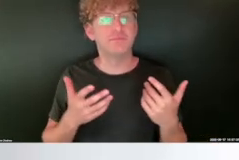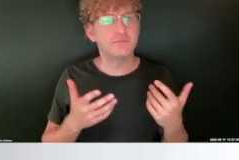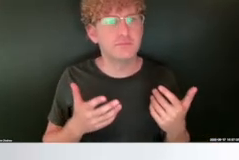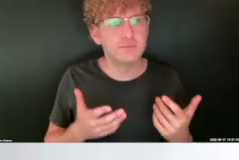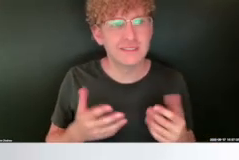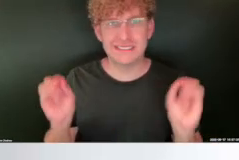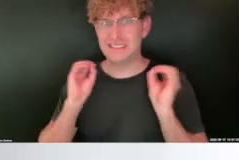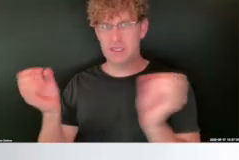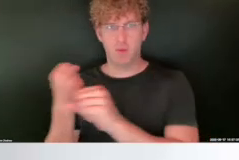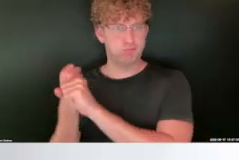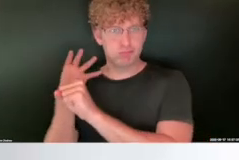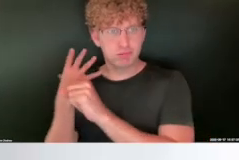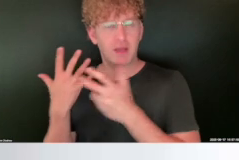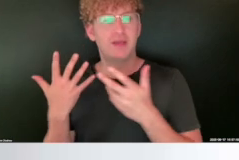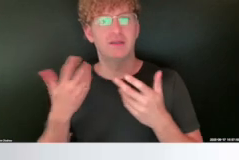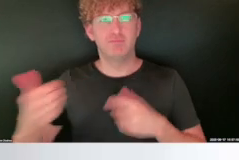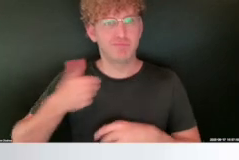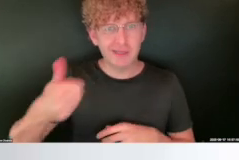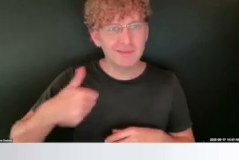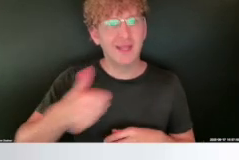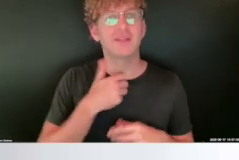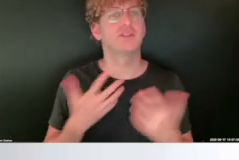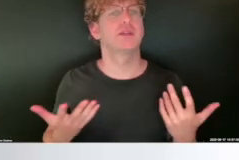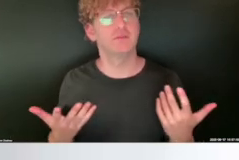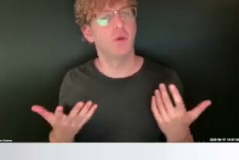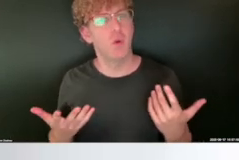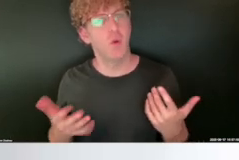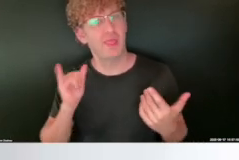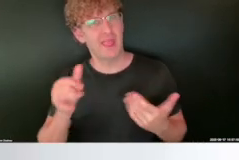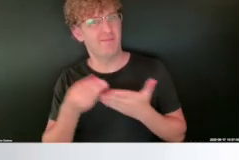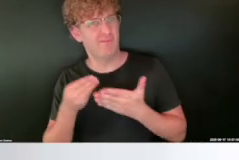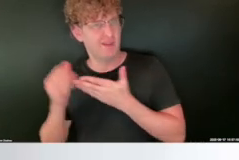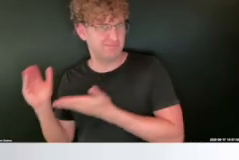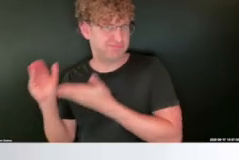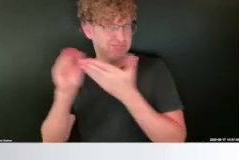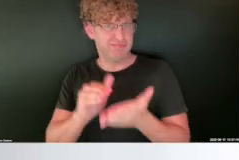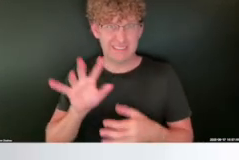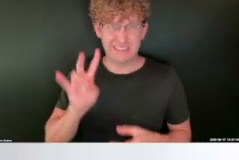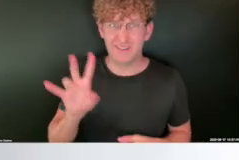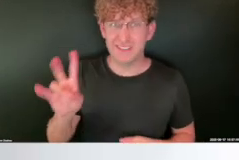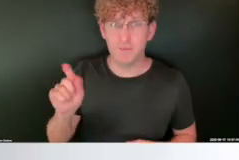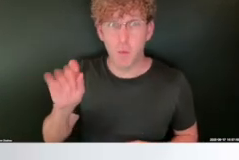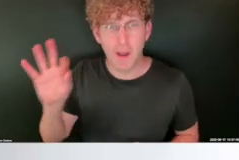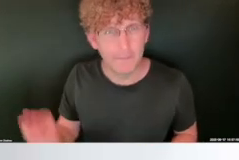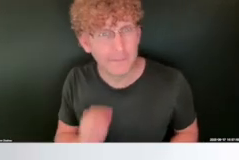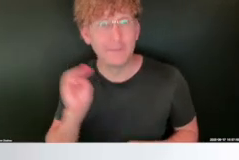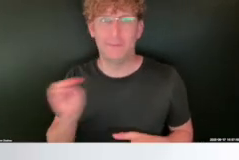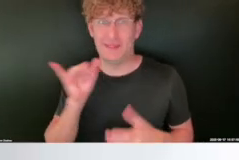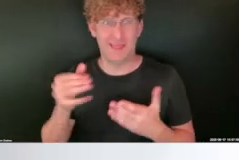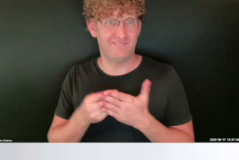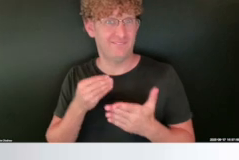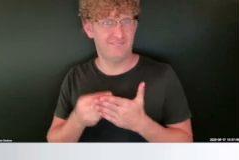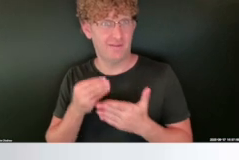has gone to 11 implementation grants, 5 of which were awarded in the 2020 solicitation, and 6 of which were awarded in